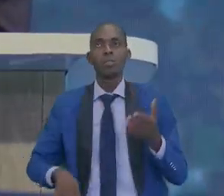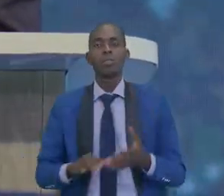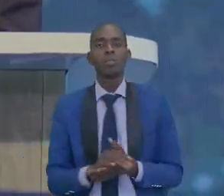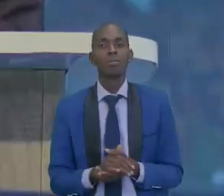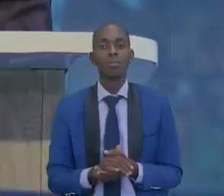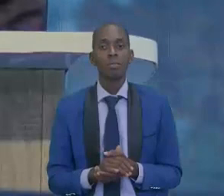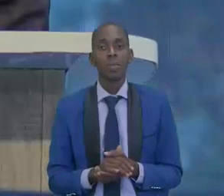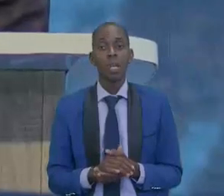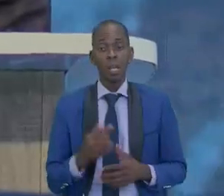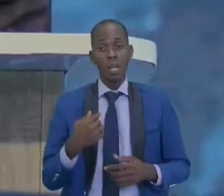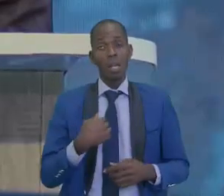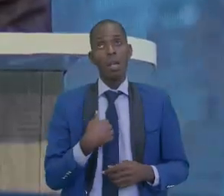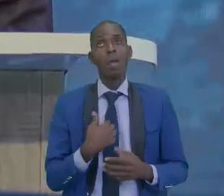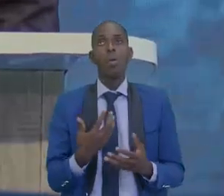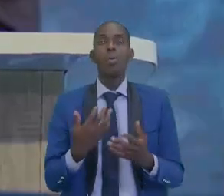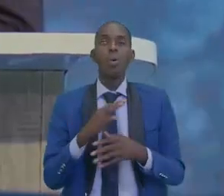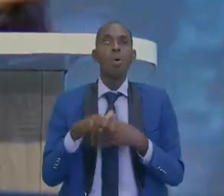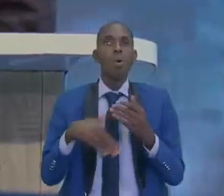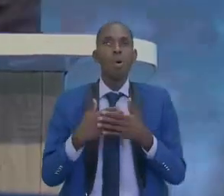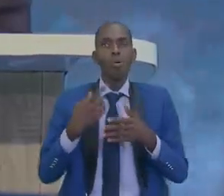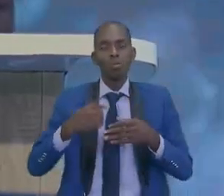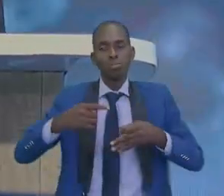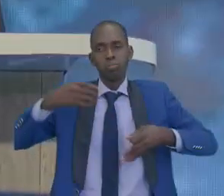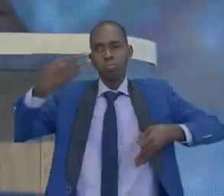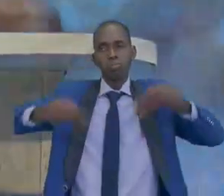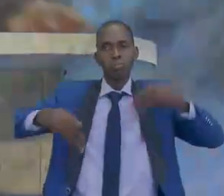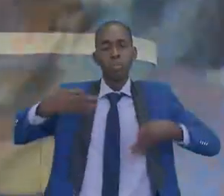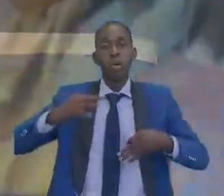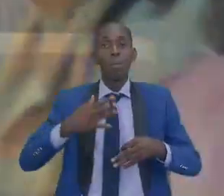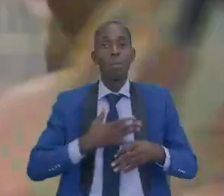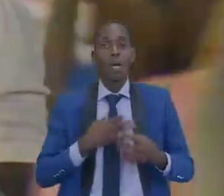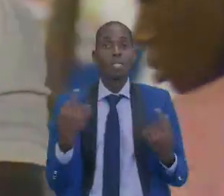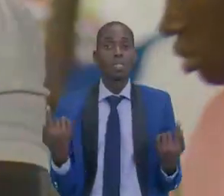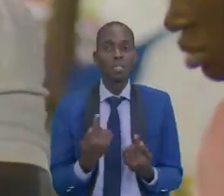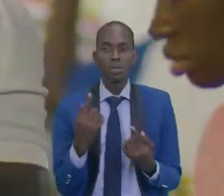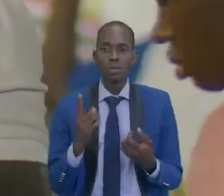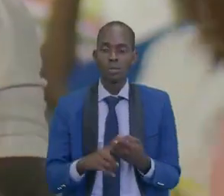I want all the judgment of my sin to vanish away.